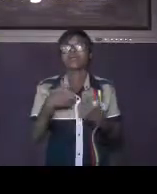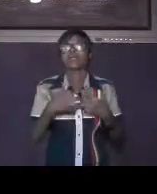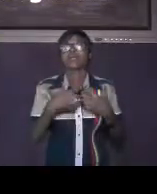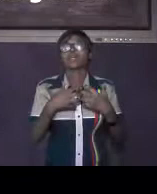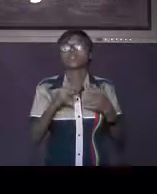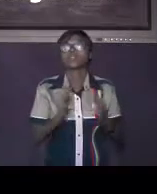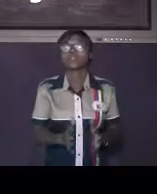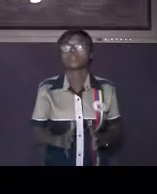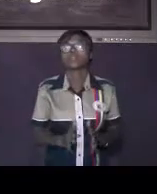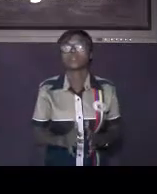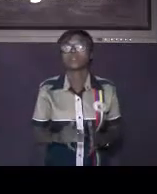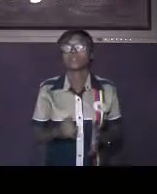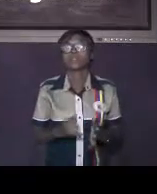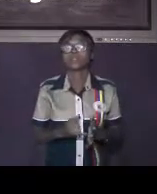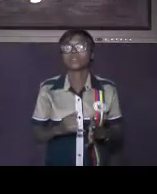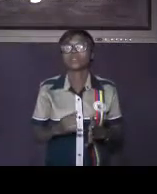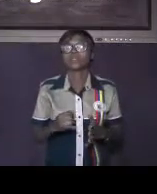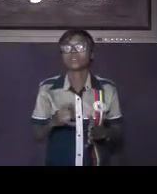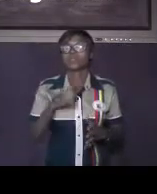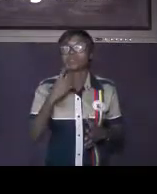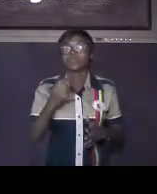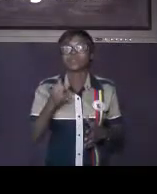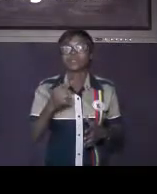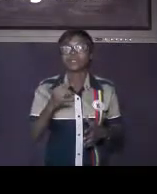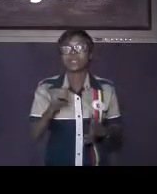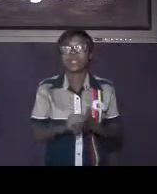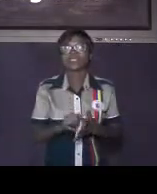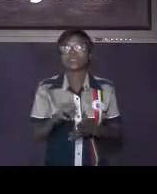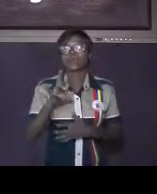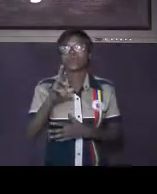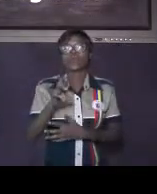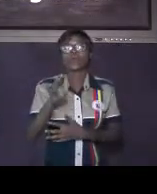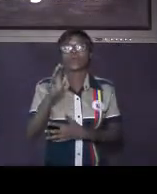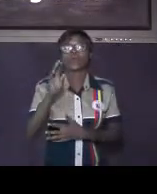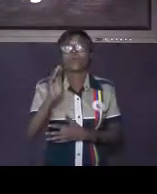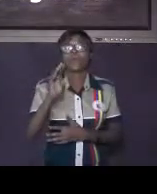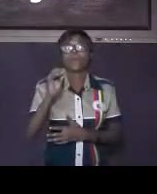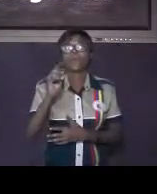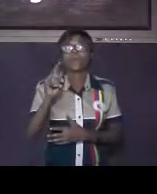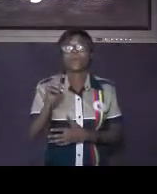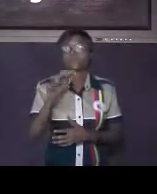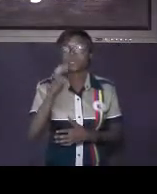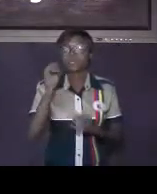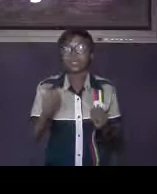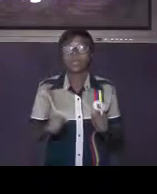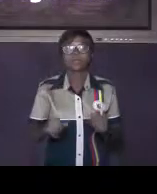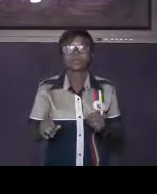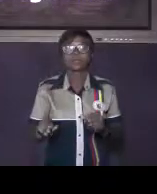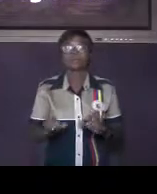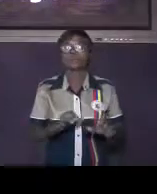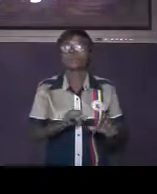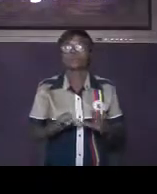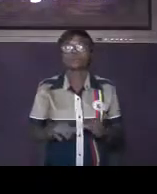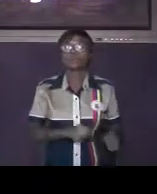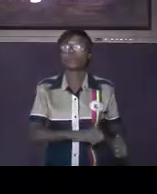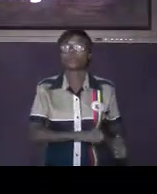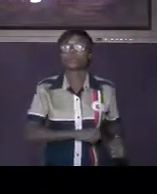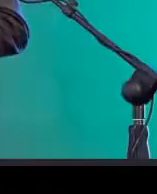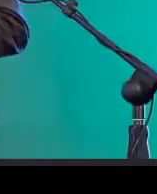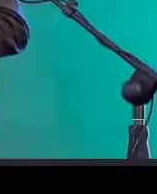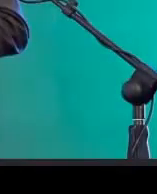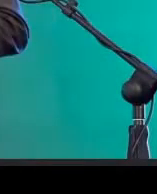microchip embedded in a robot, and the robot could perform surgical operation. That was a great one by